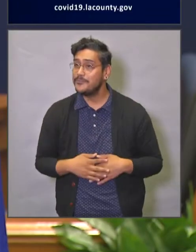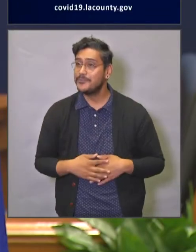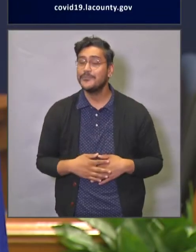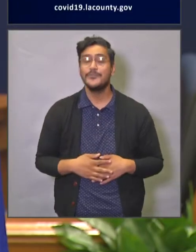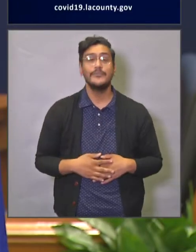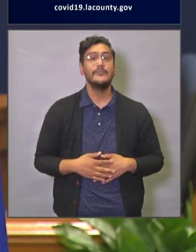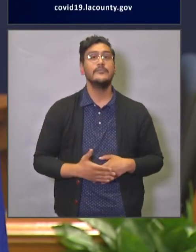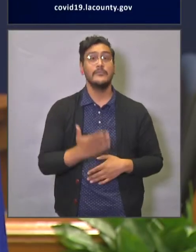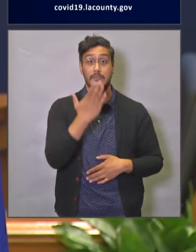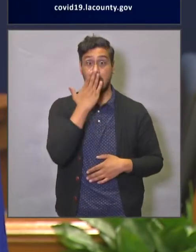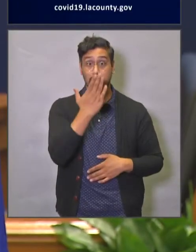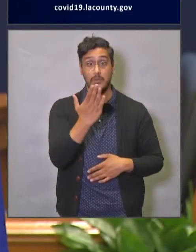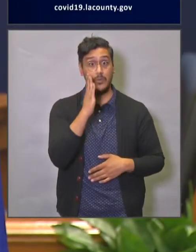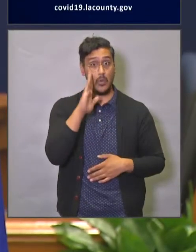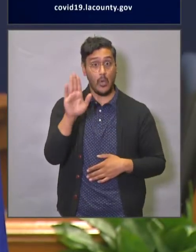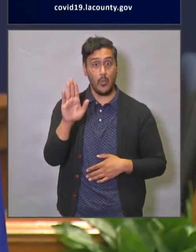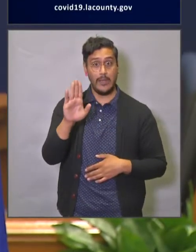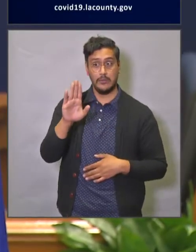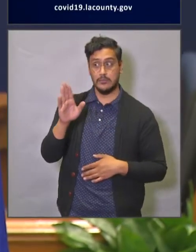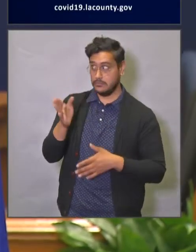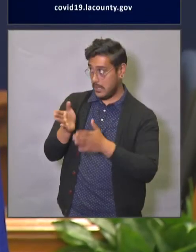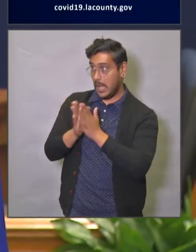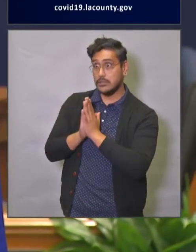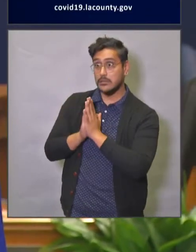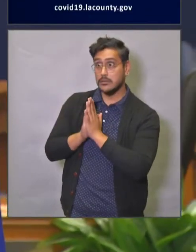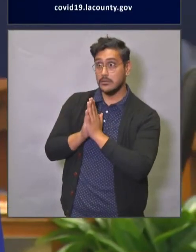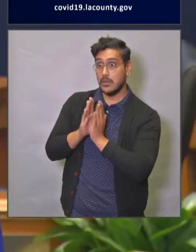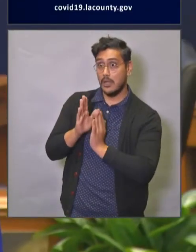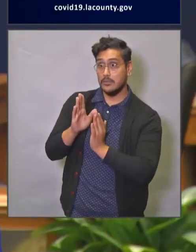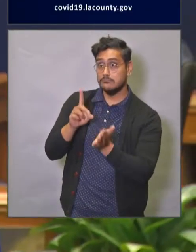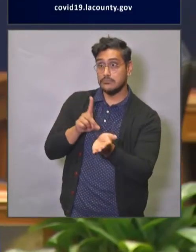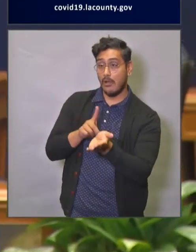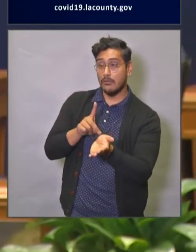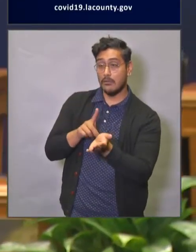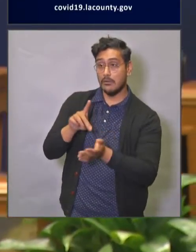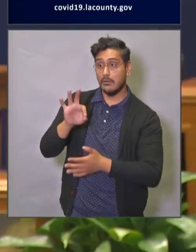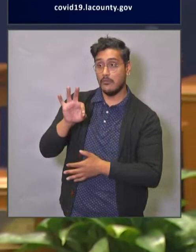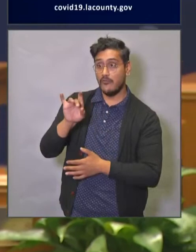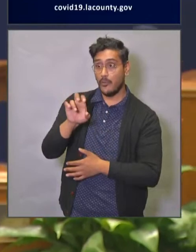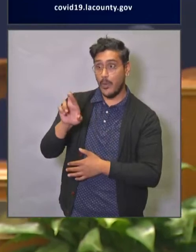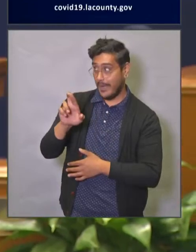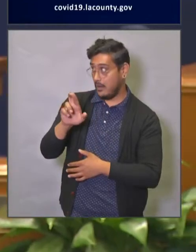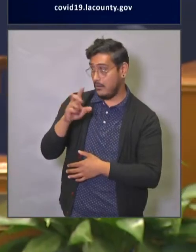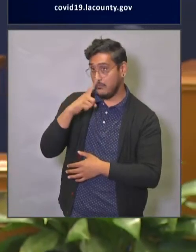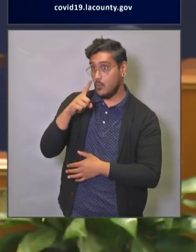Thank you. Yes, I'll ask Barbara Ferreira to please respond to.